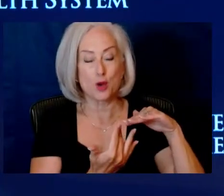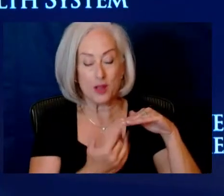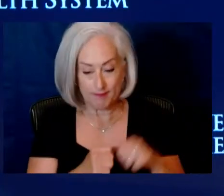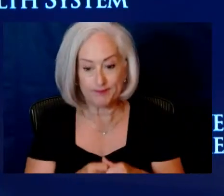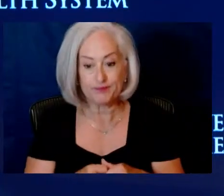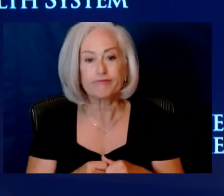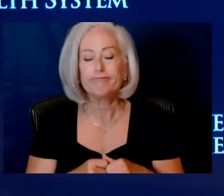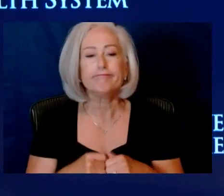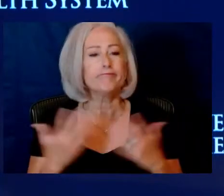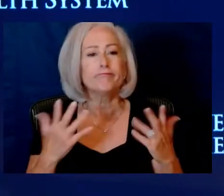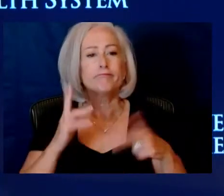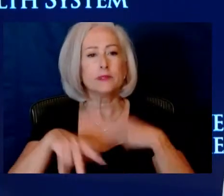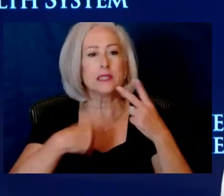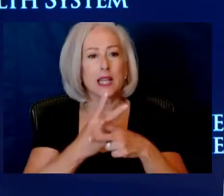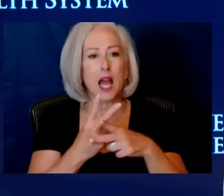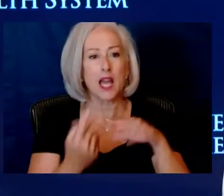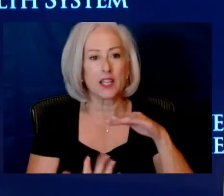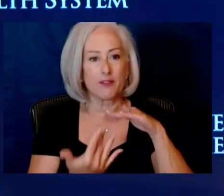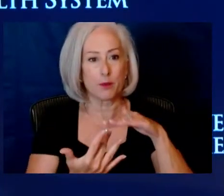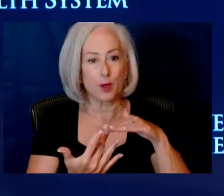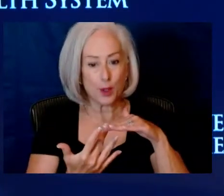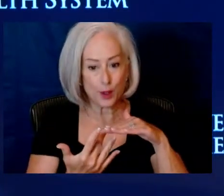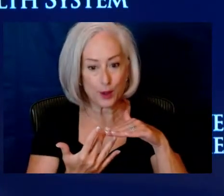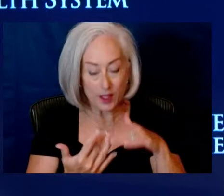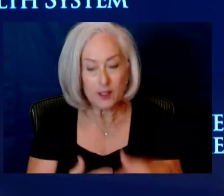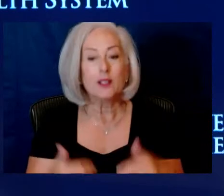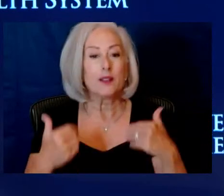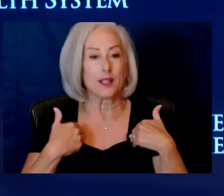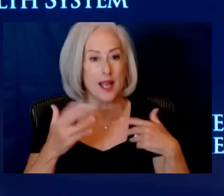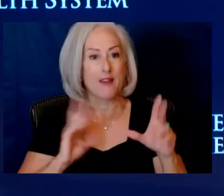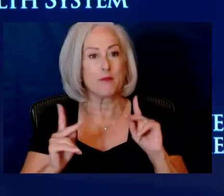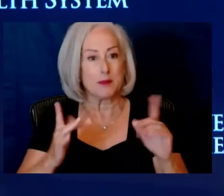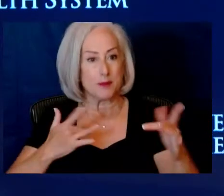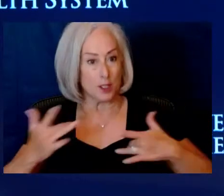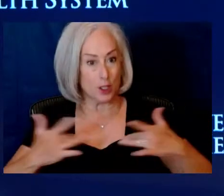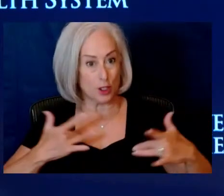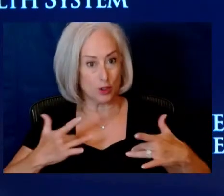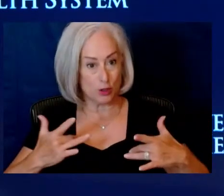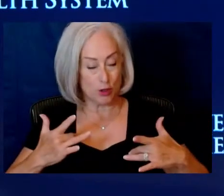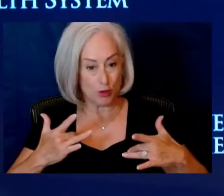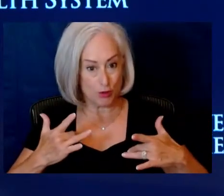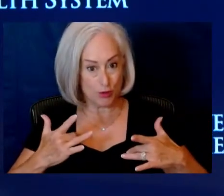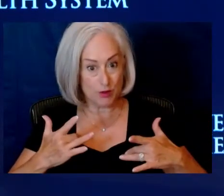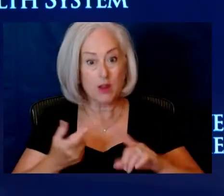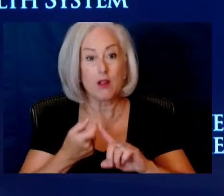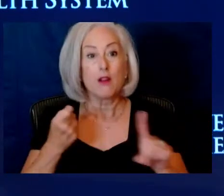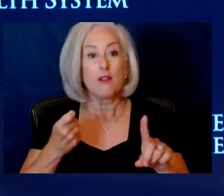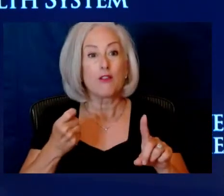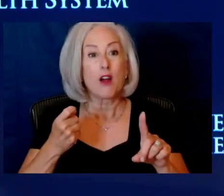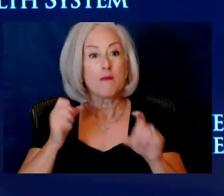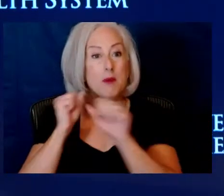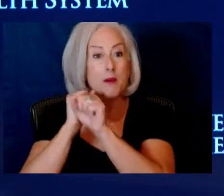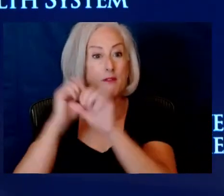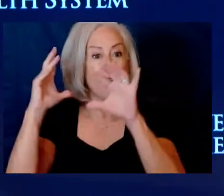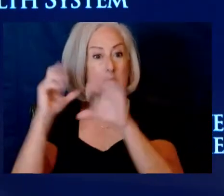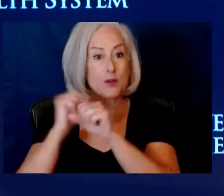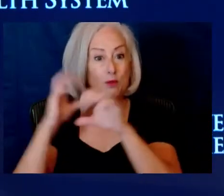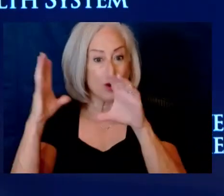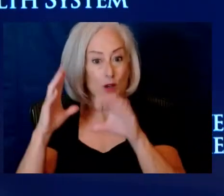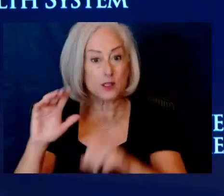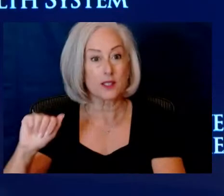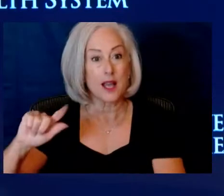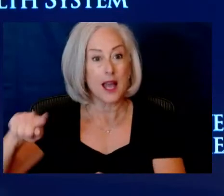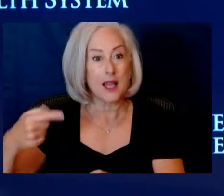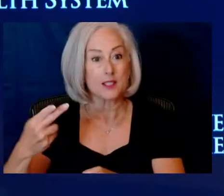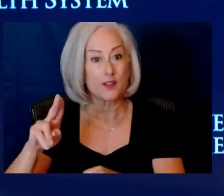that keep our panelists up at night or are major concerns during the summer include burns from fireworks to asphalt and to the sun.